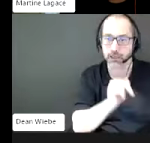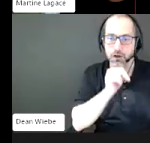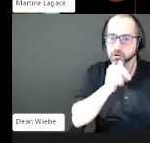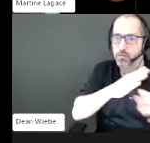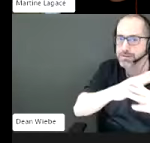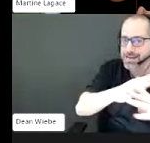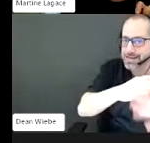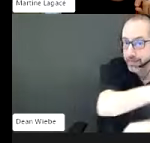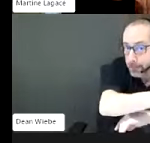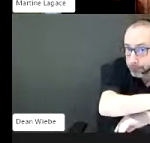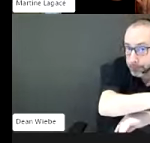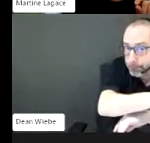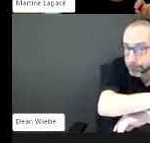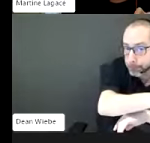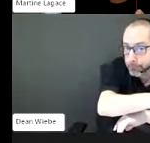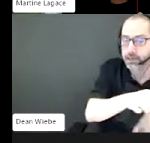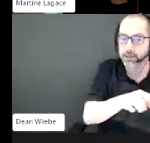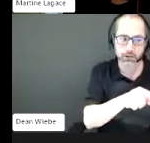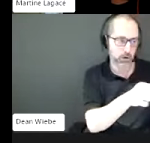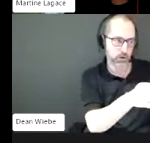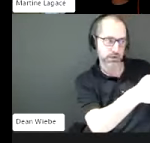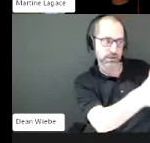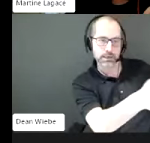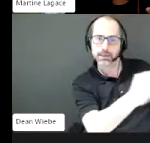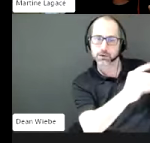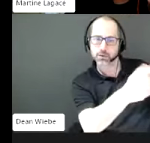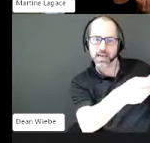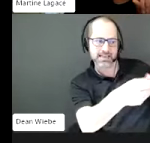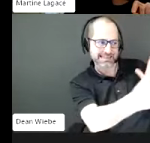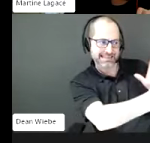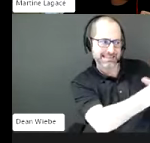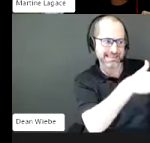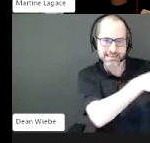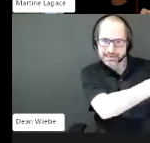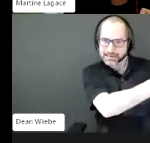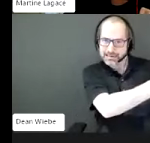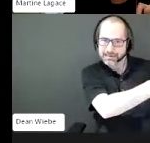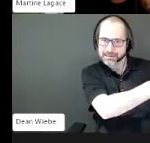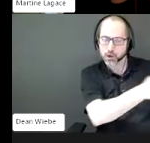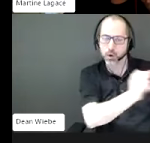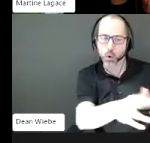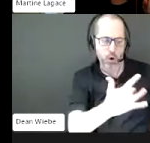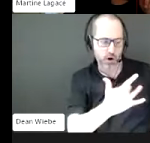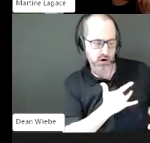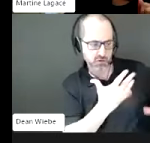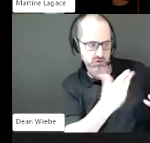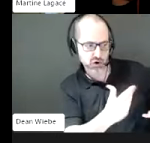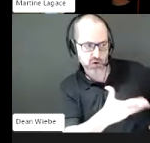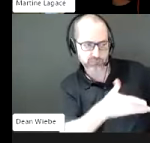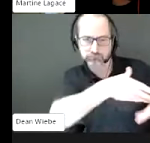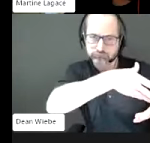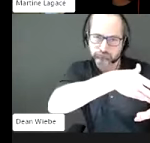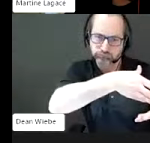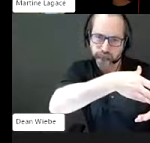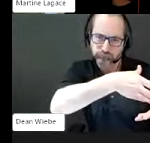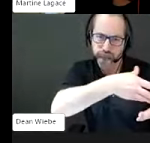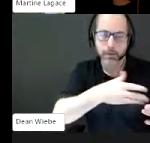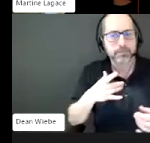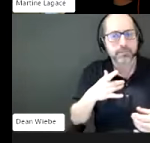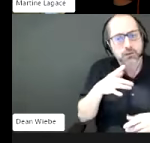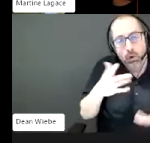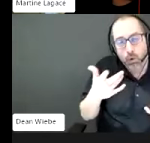of, was this like intragenerational ageism or a form of compassionate ageism, but expressed at the intragenerational